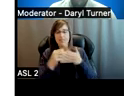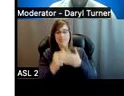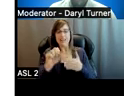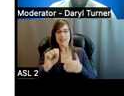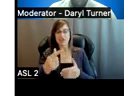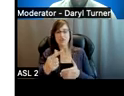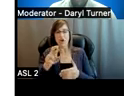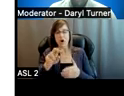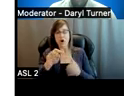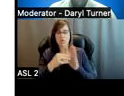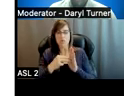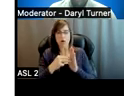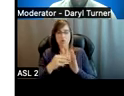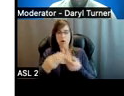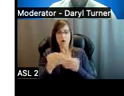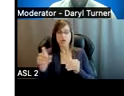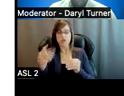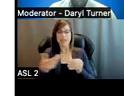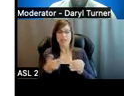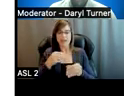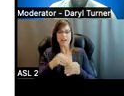office. She has been invited in all those